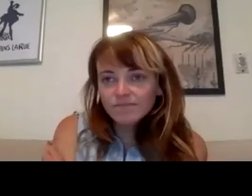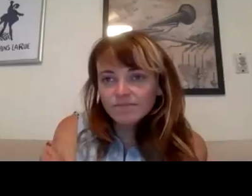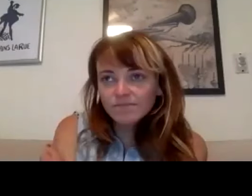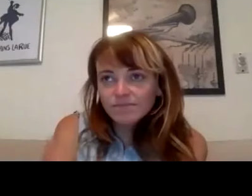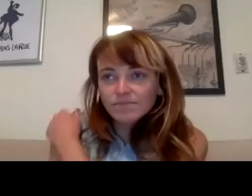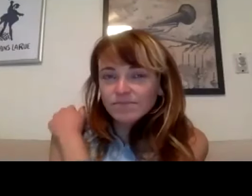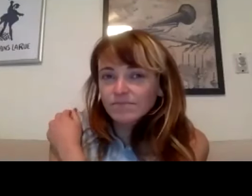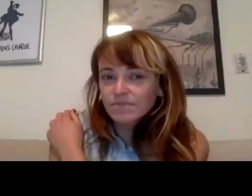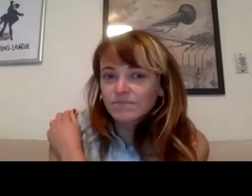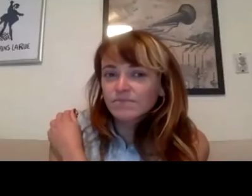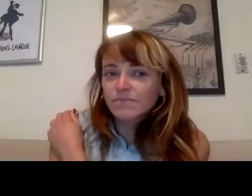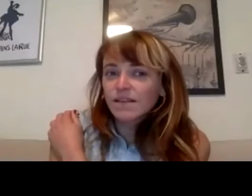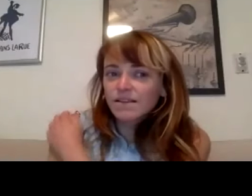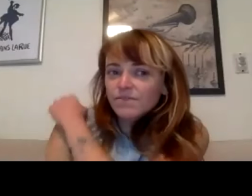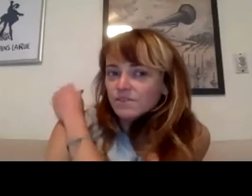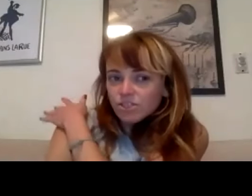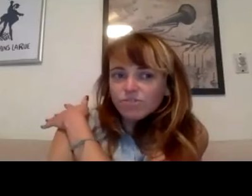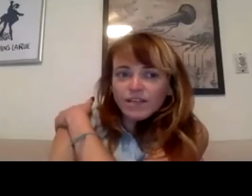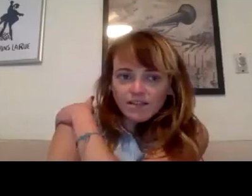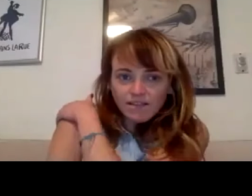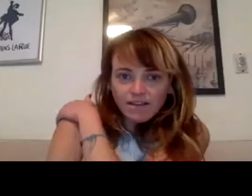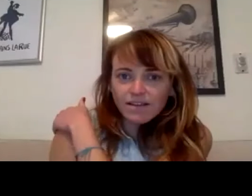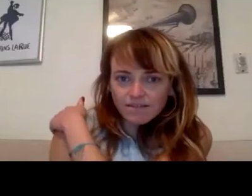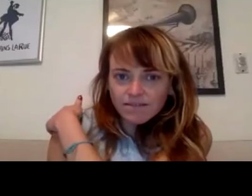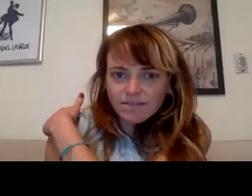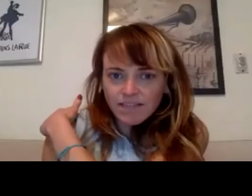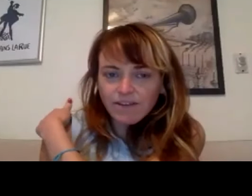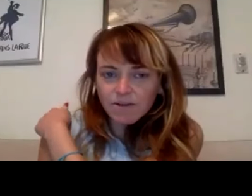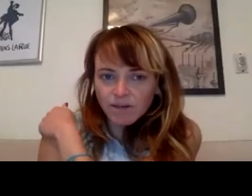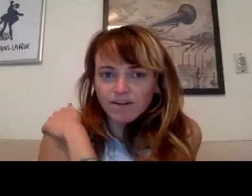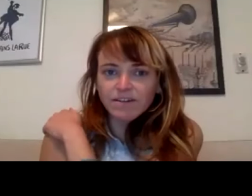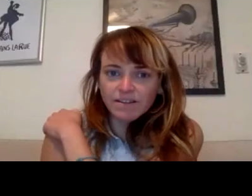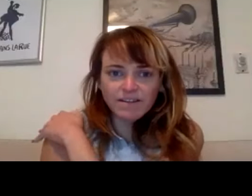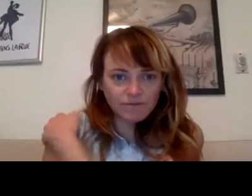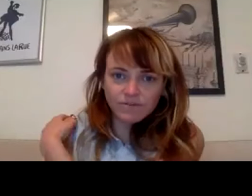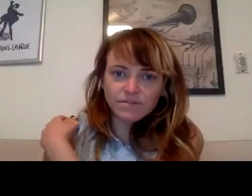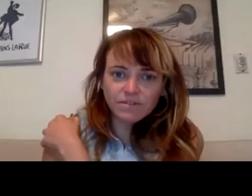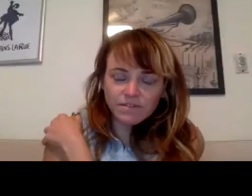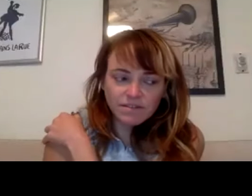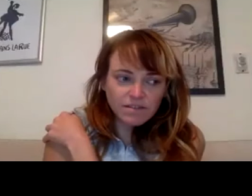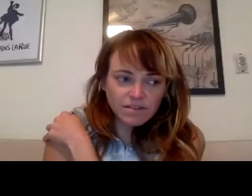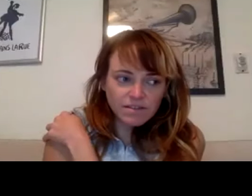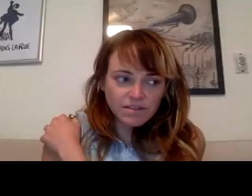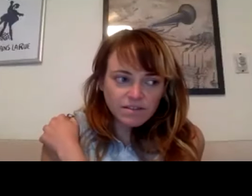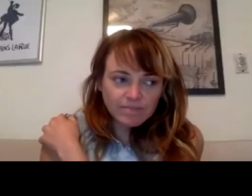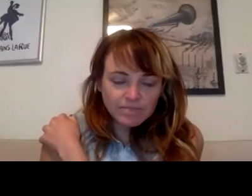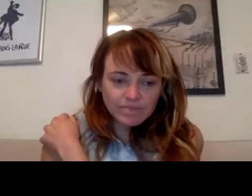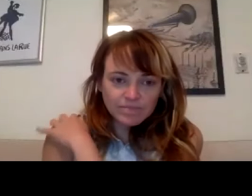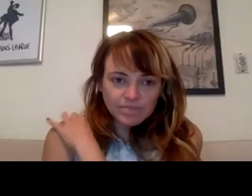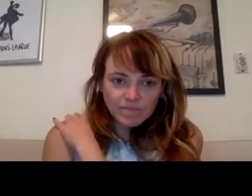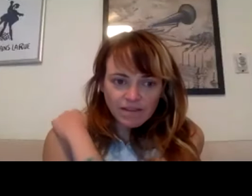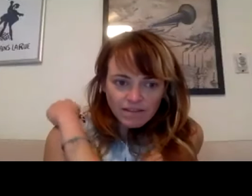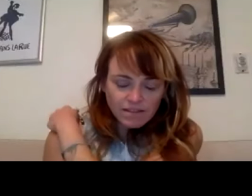in Colorado. Definitely shootings, like they've got weird gun stuff. Yeah, it's like almost